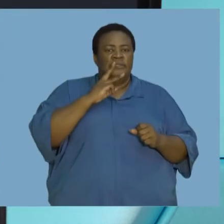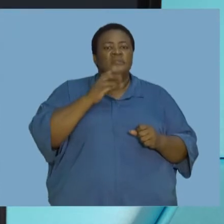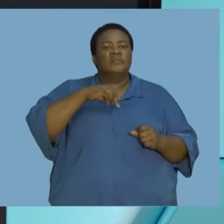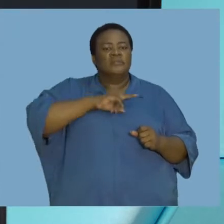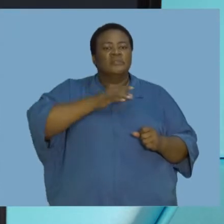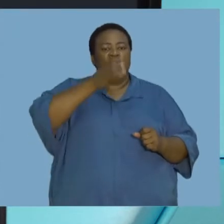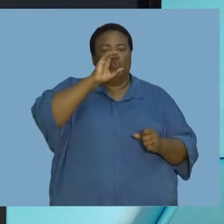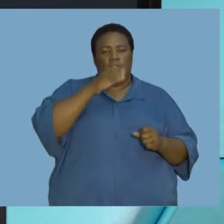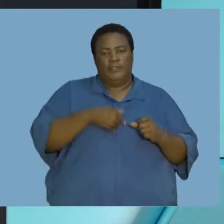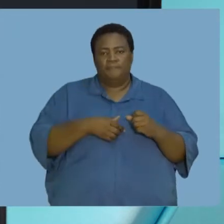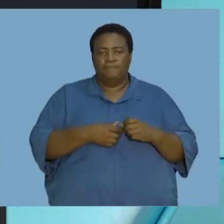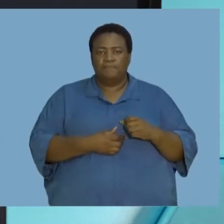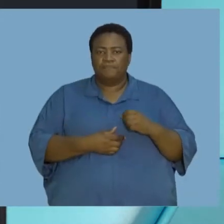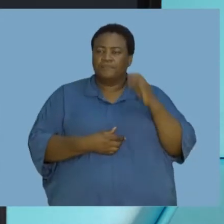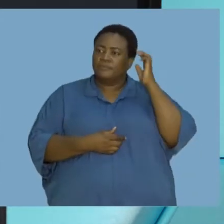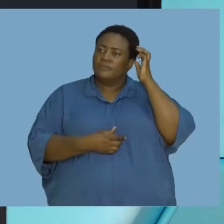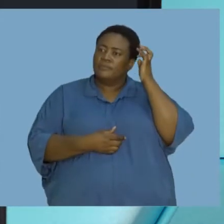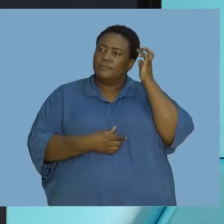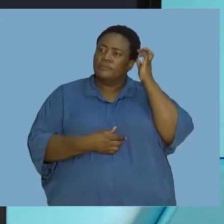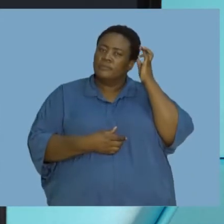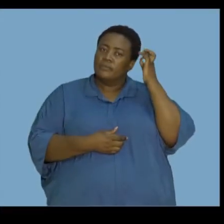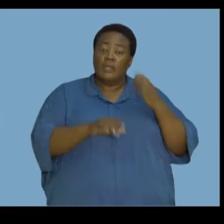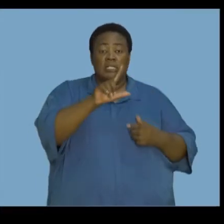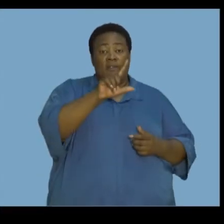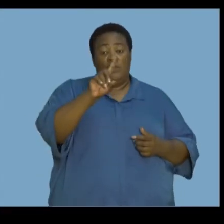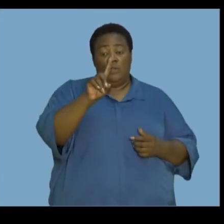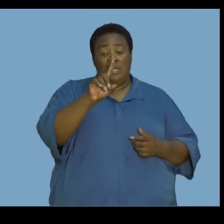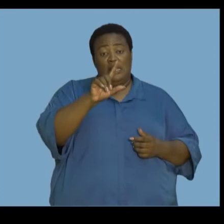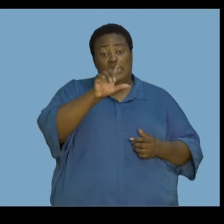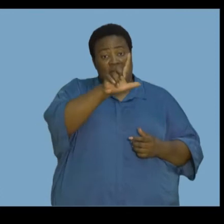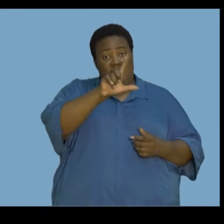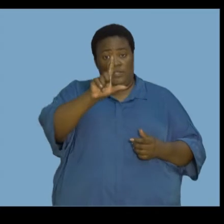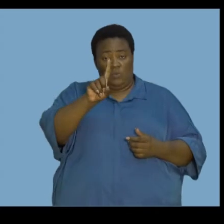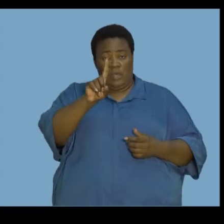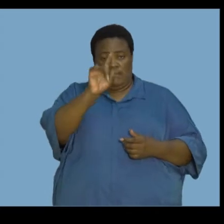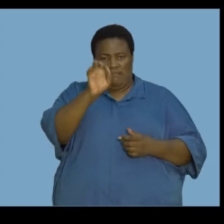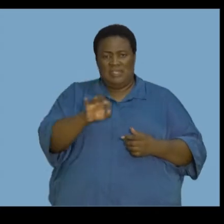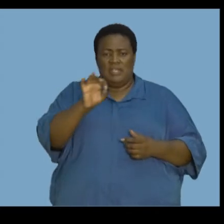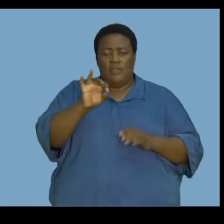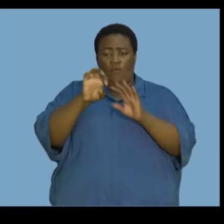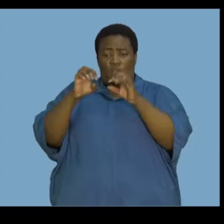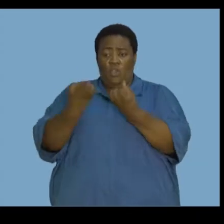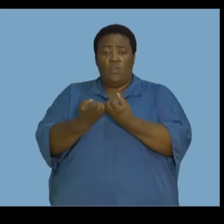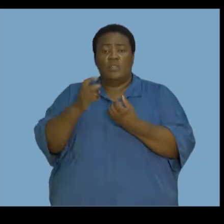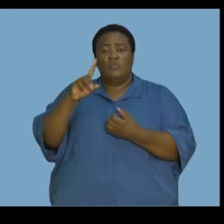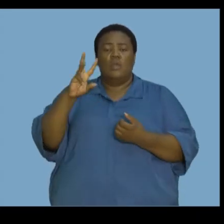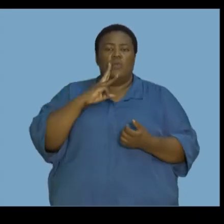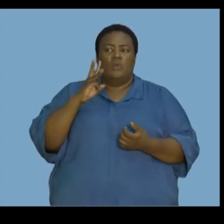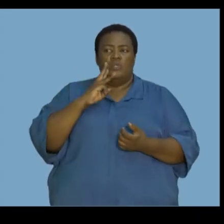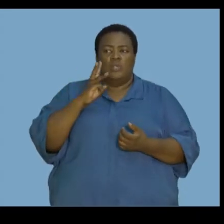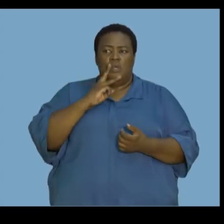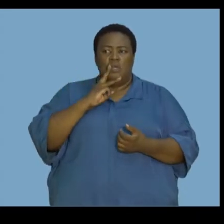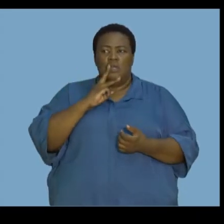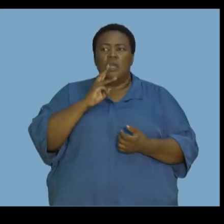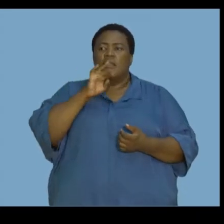we're able to consume or drink from. So about 71% of the Earth's surface is water, and it's covered by